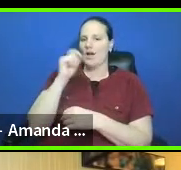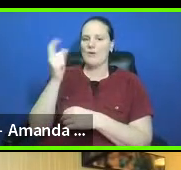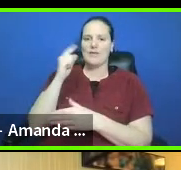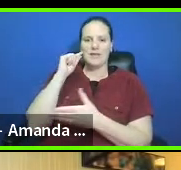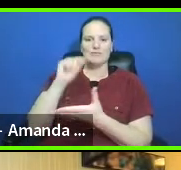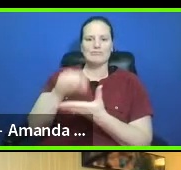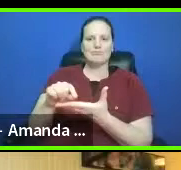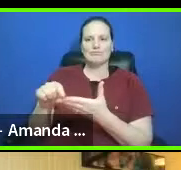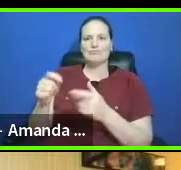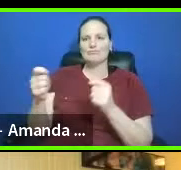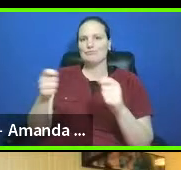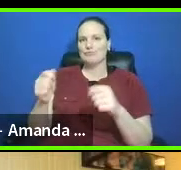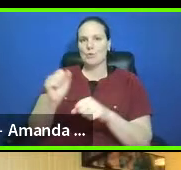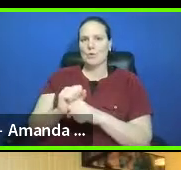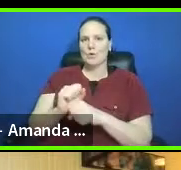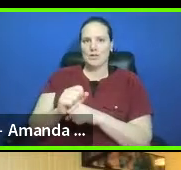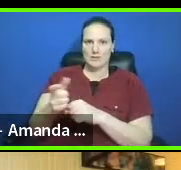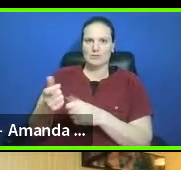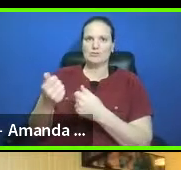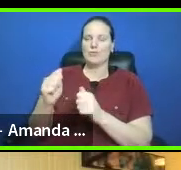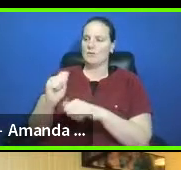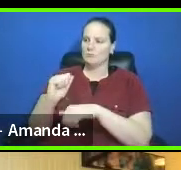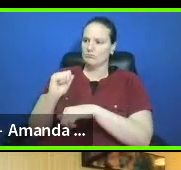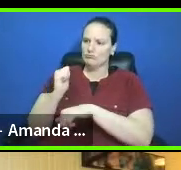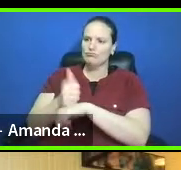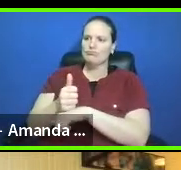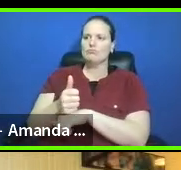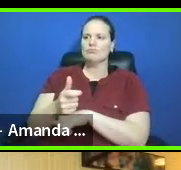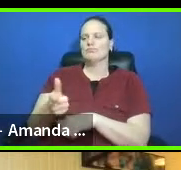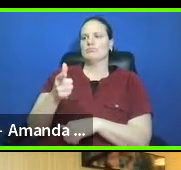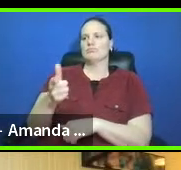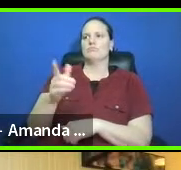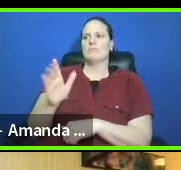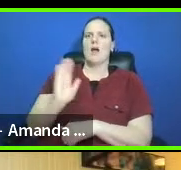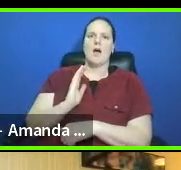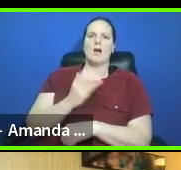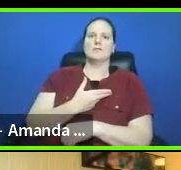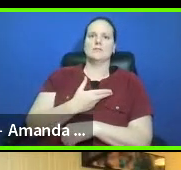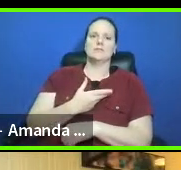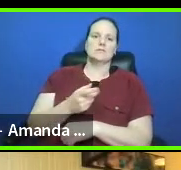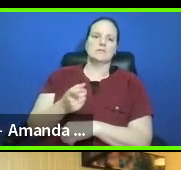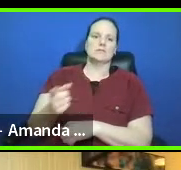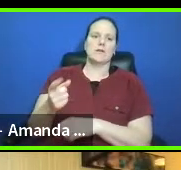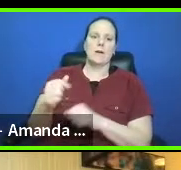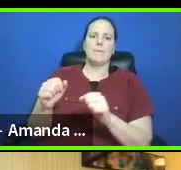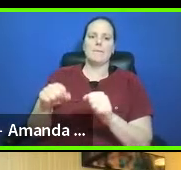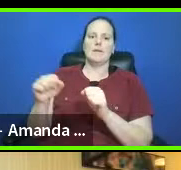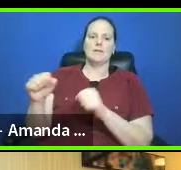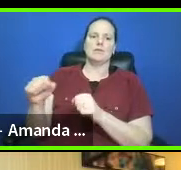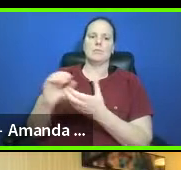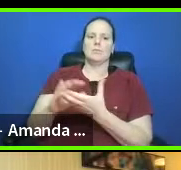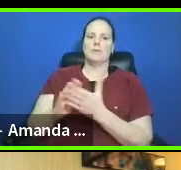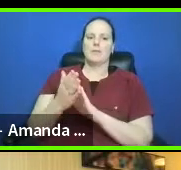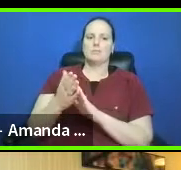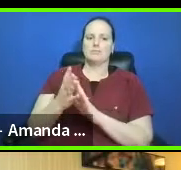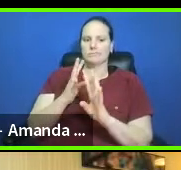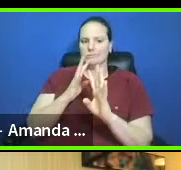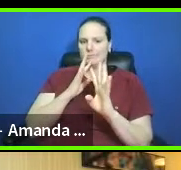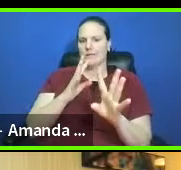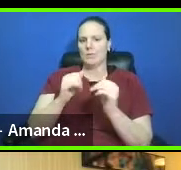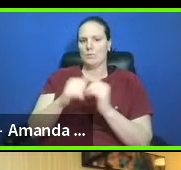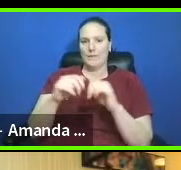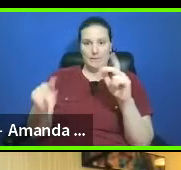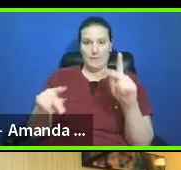clerical administrative work he was trying to instill in us. It was the ability to be able to speak with